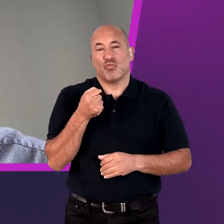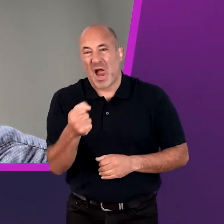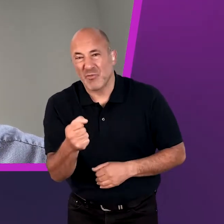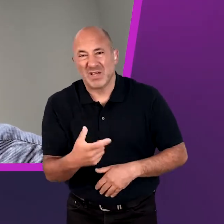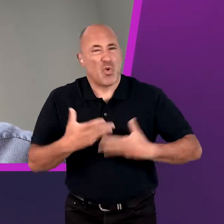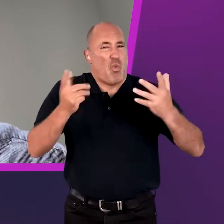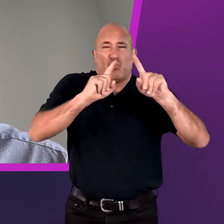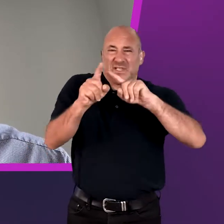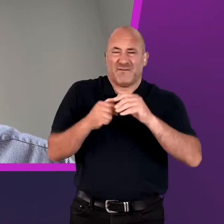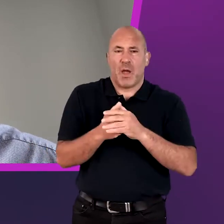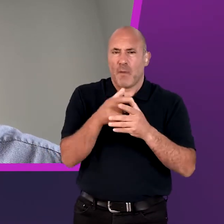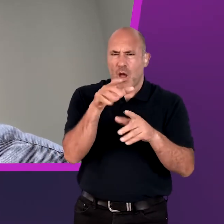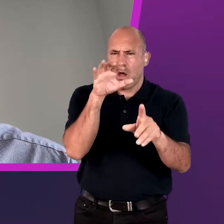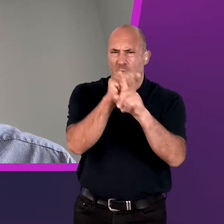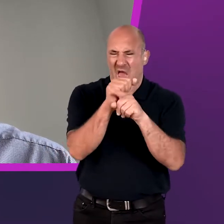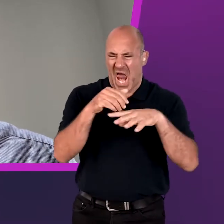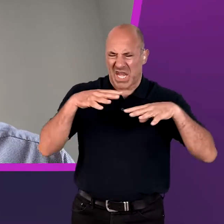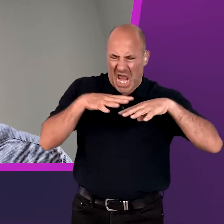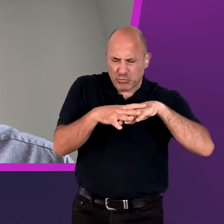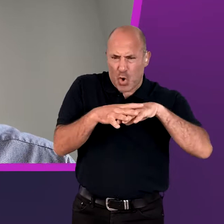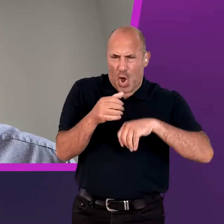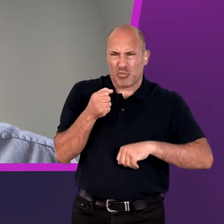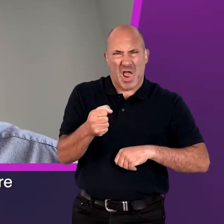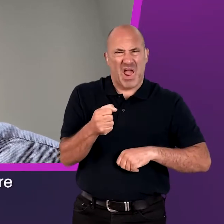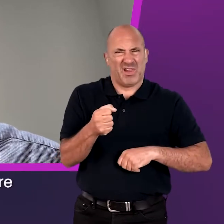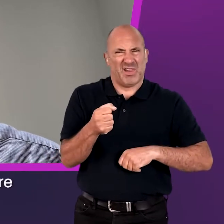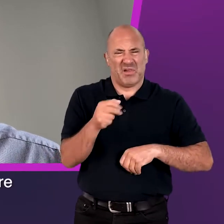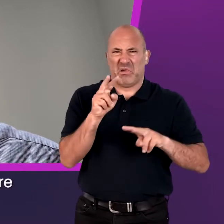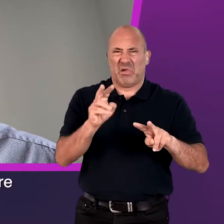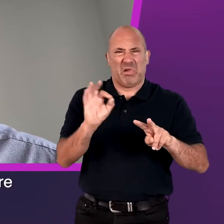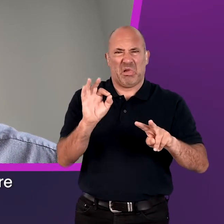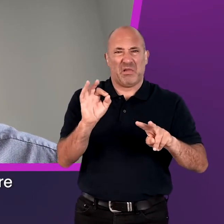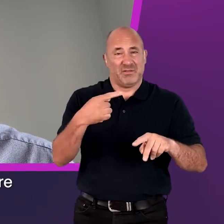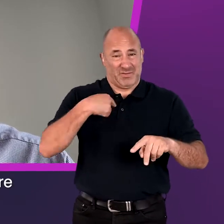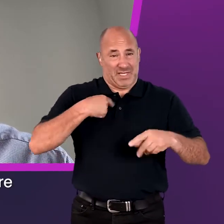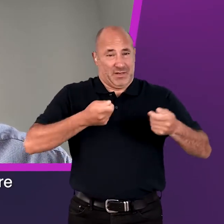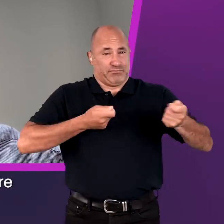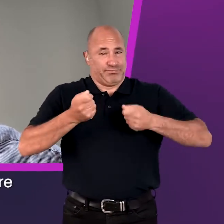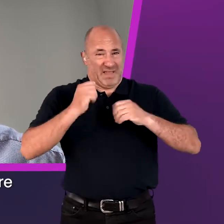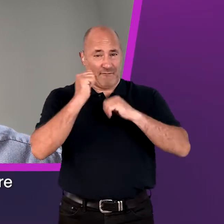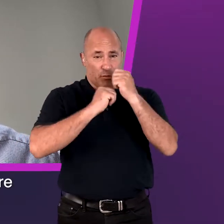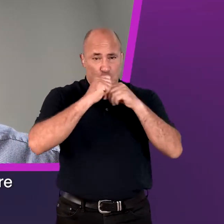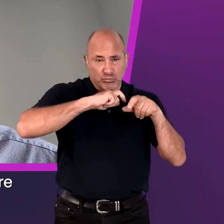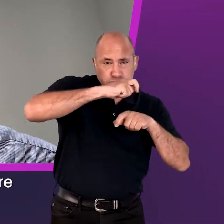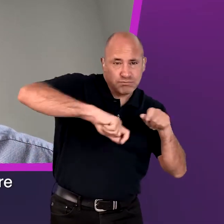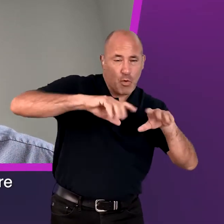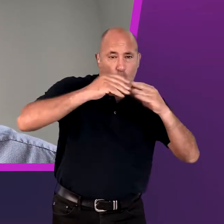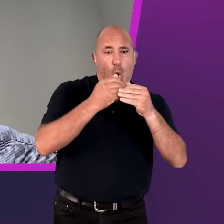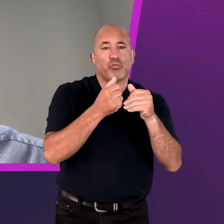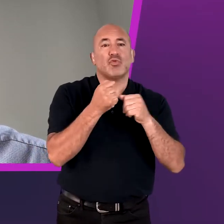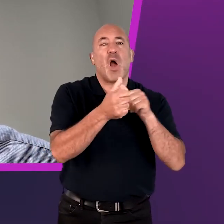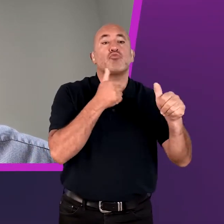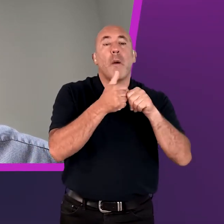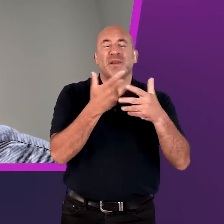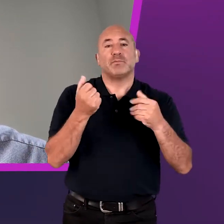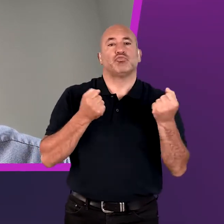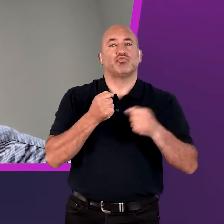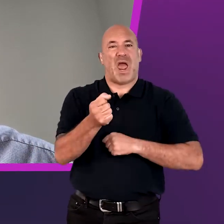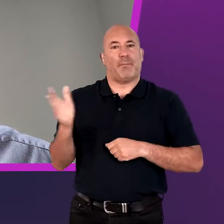others. But you may not have noticed Network Rail. So we manage the infrastructure for all train companies to run their